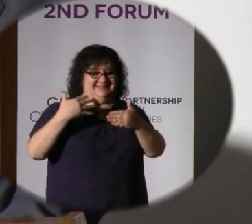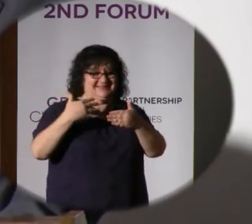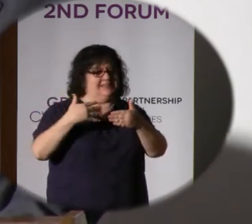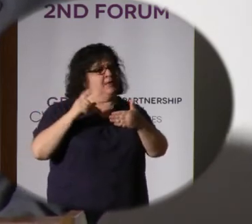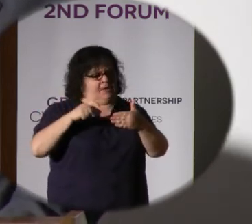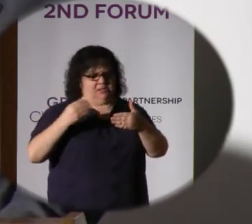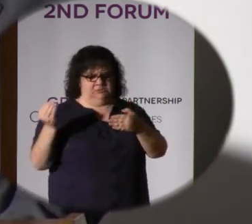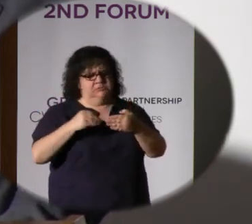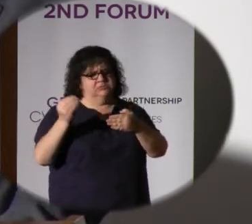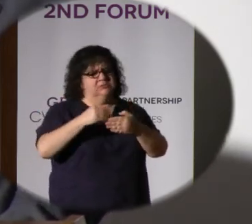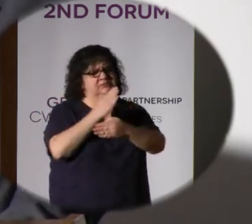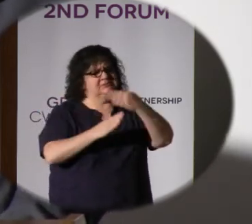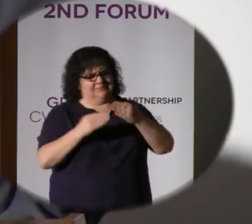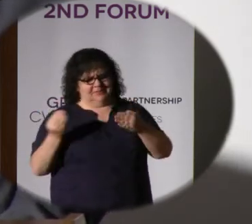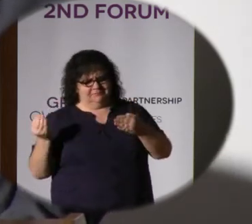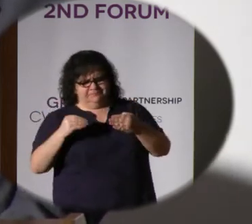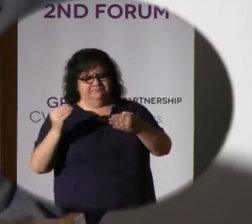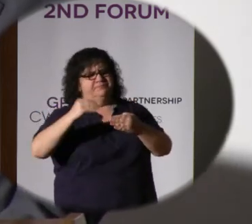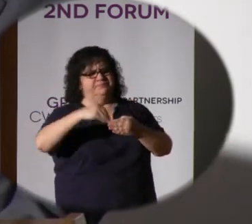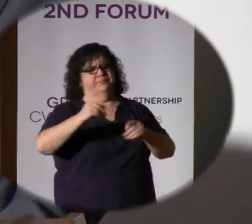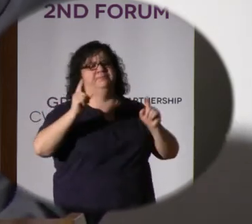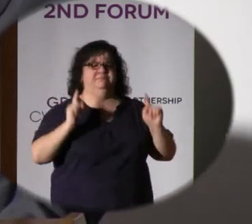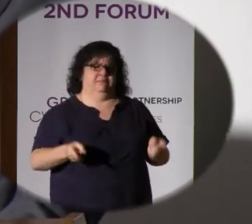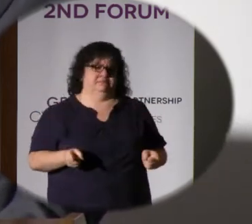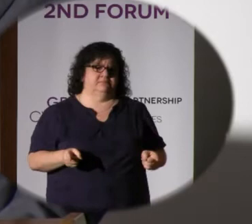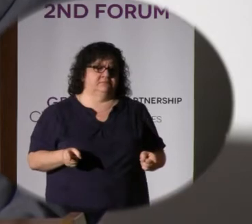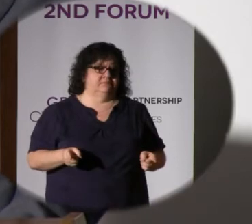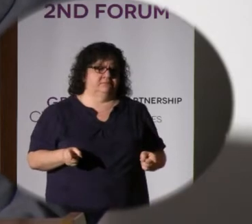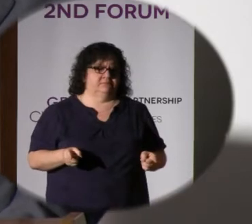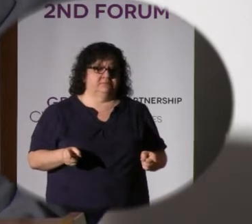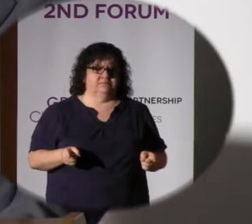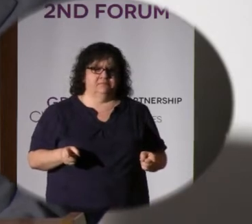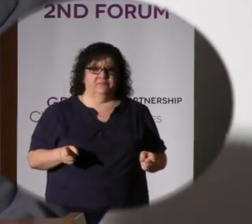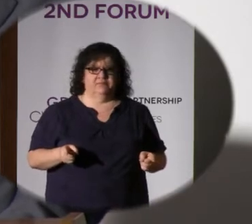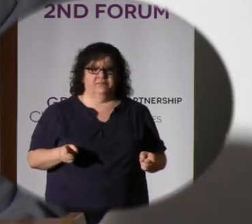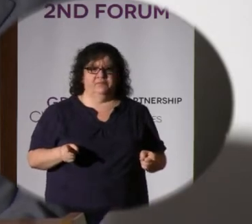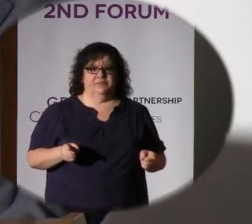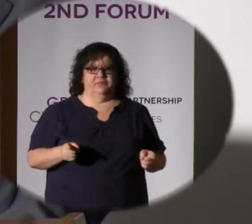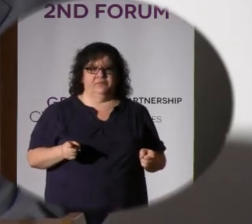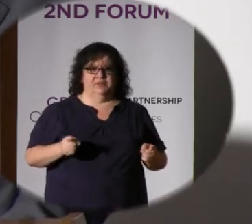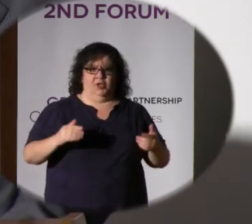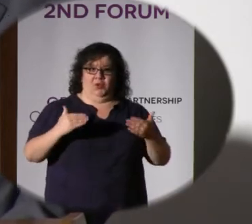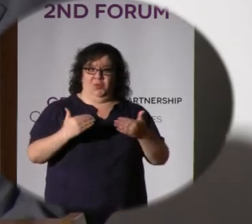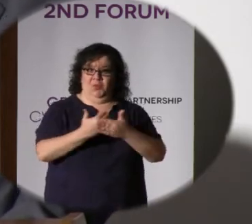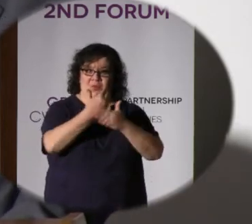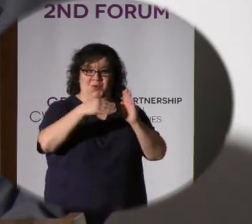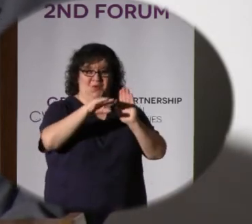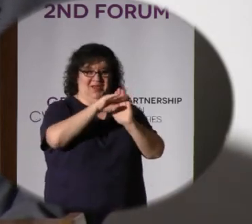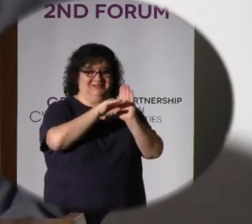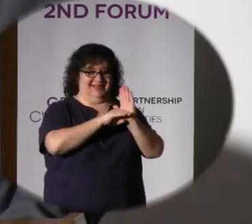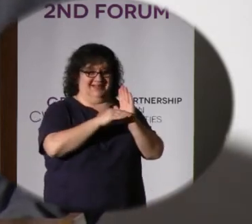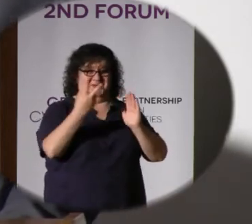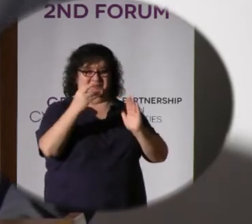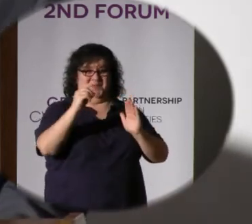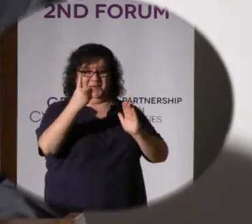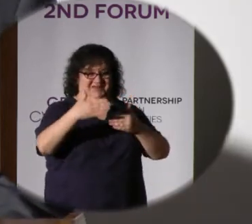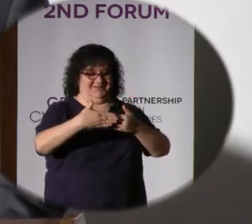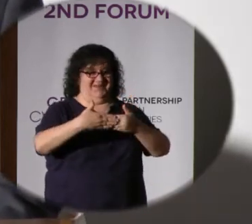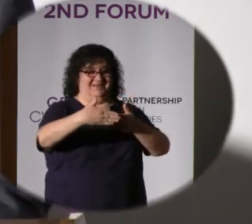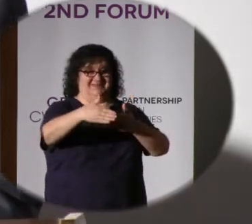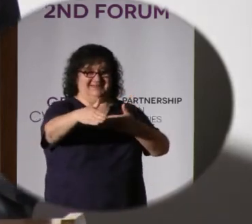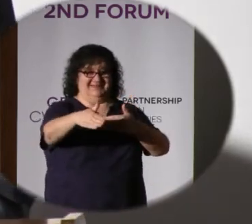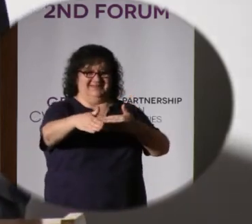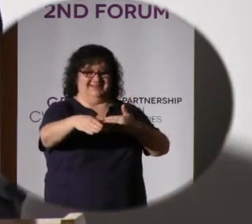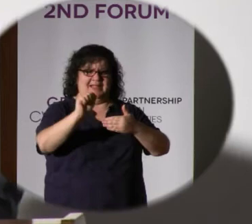relevant areas in the new agenda should be disaggregated by the most appropriate characteristics